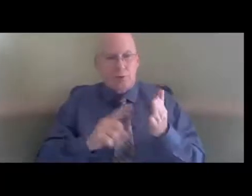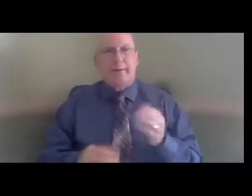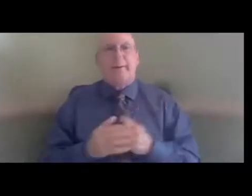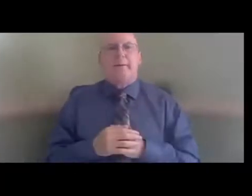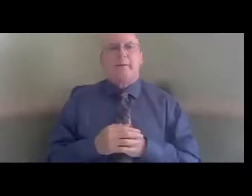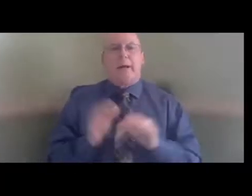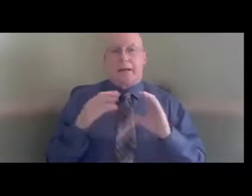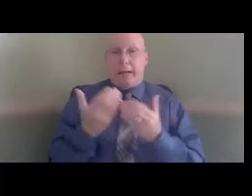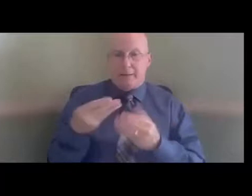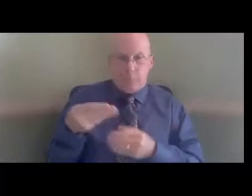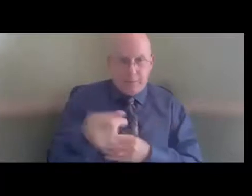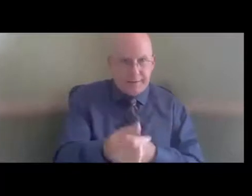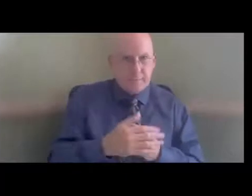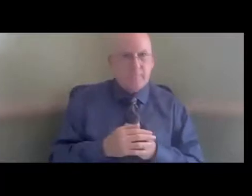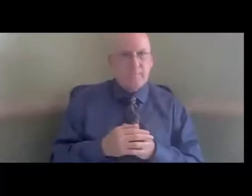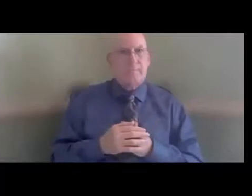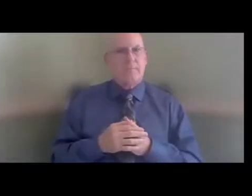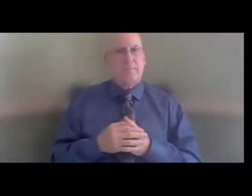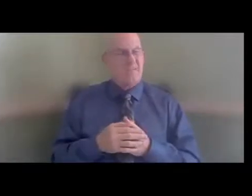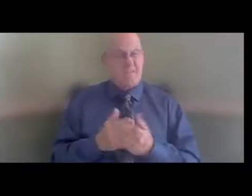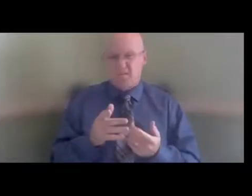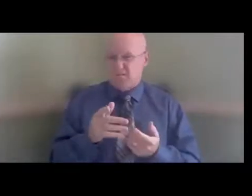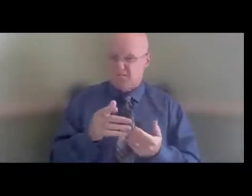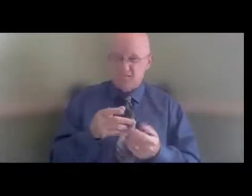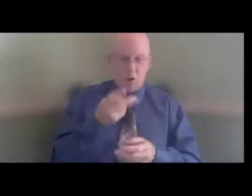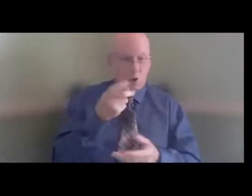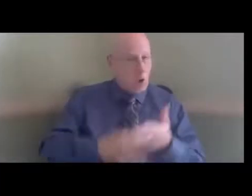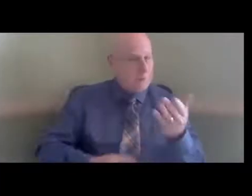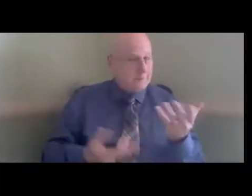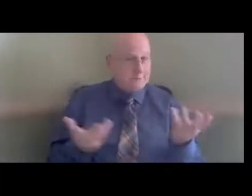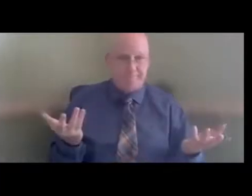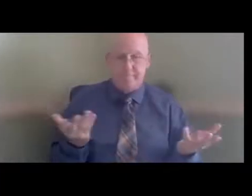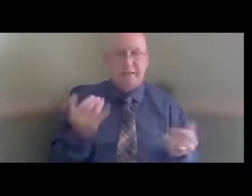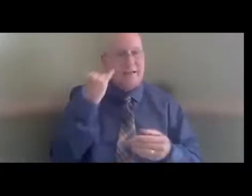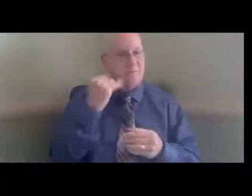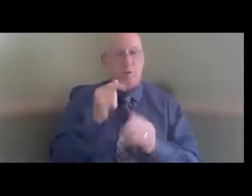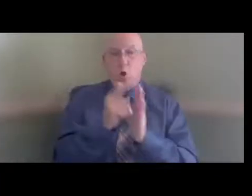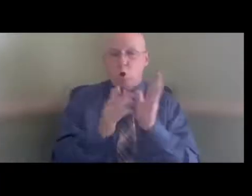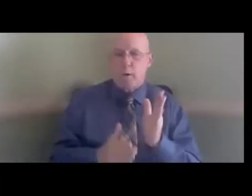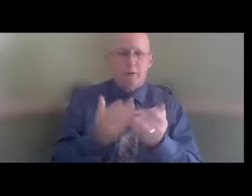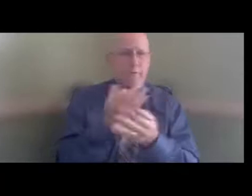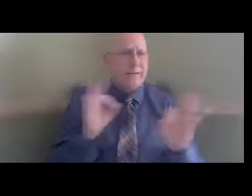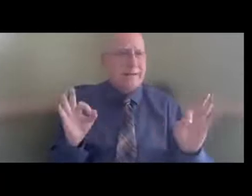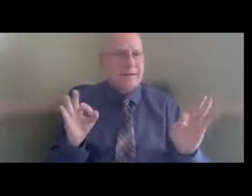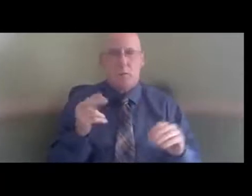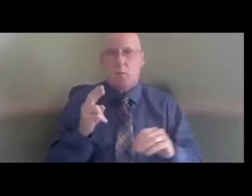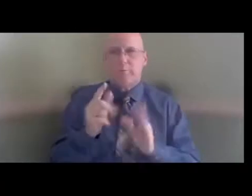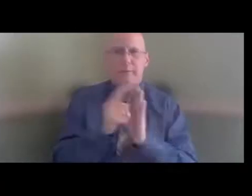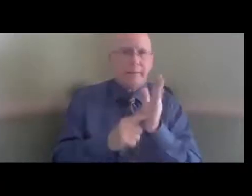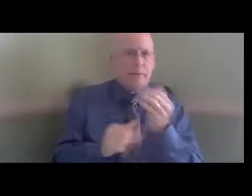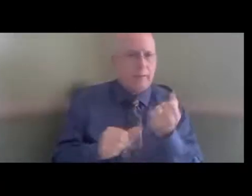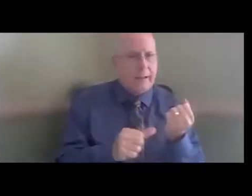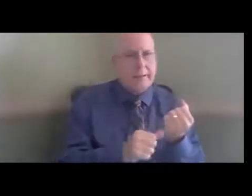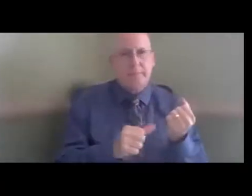take the class. So just some of the hard costs, even if you have an attorney that's working pro bono or it's a legal aid or someone that's providing that